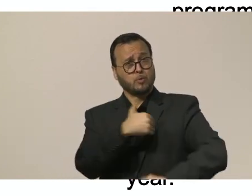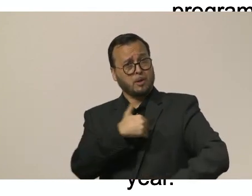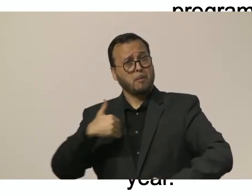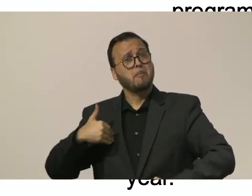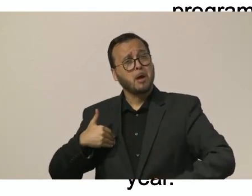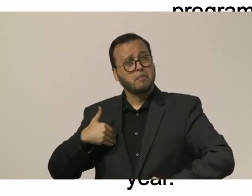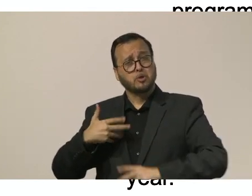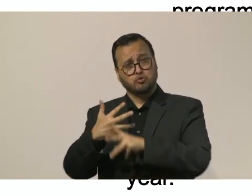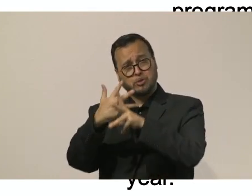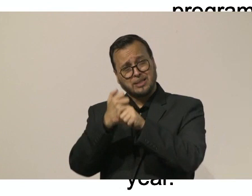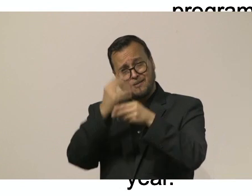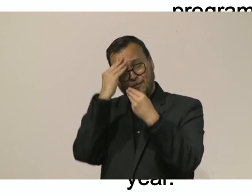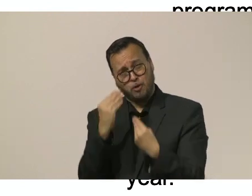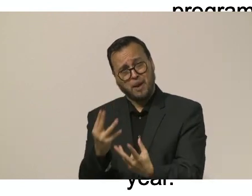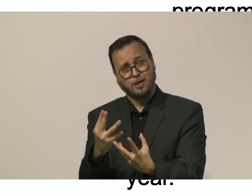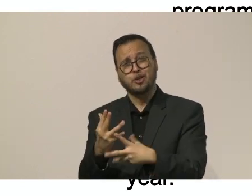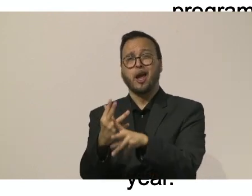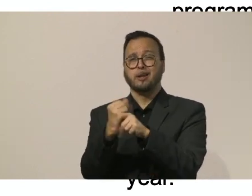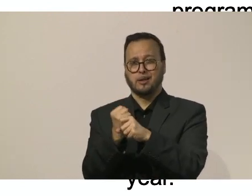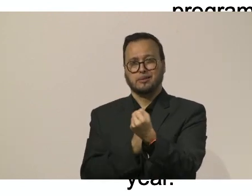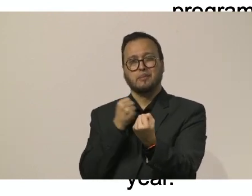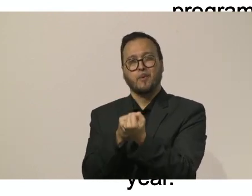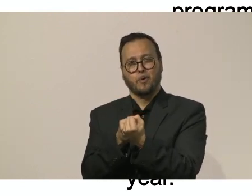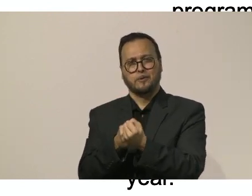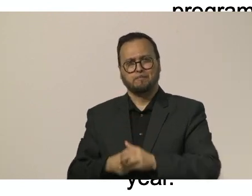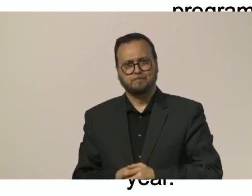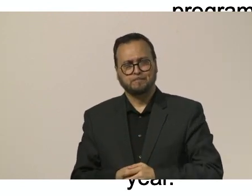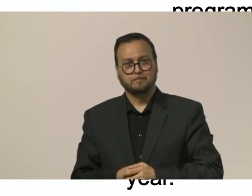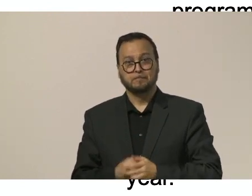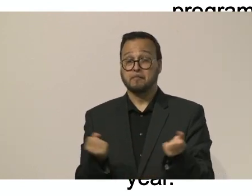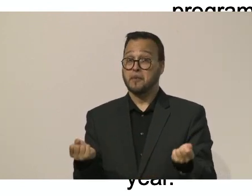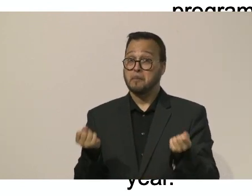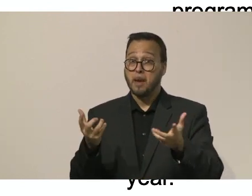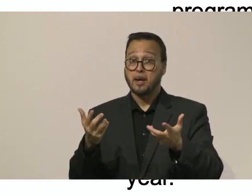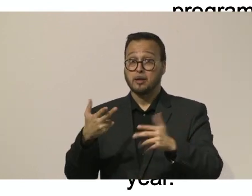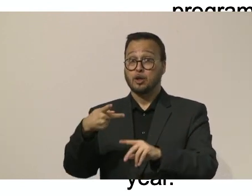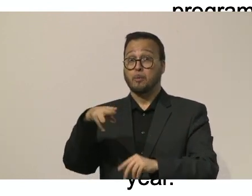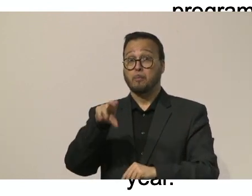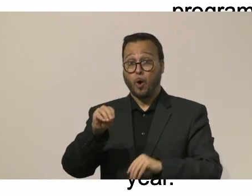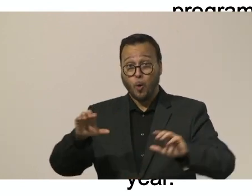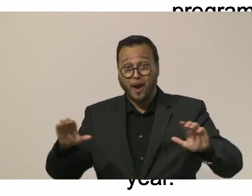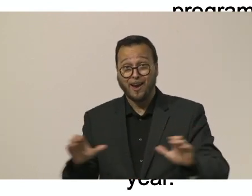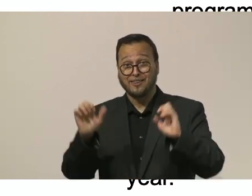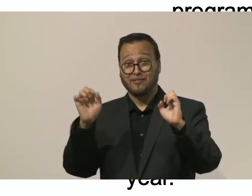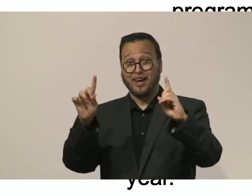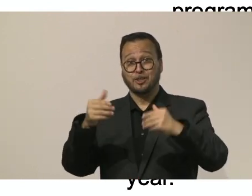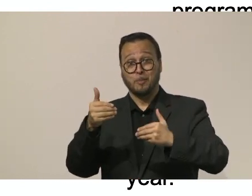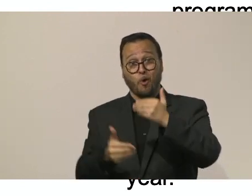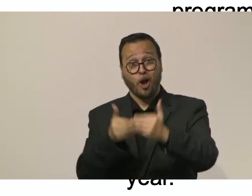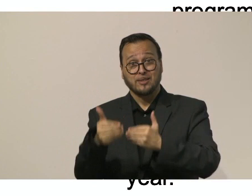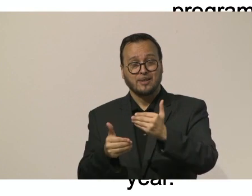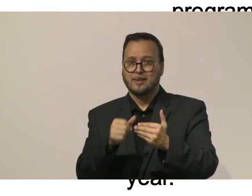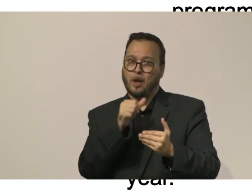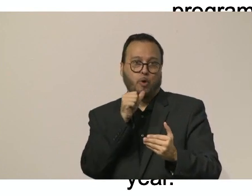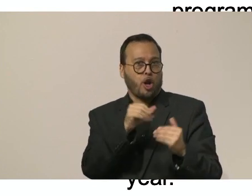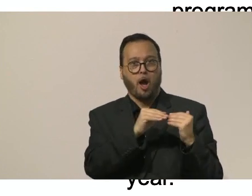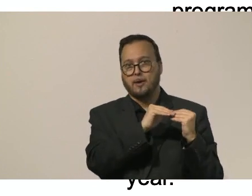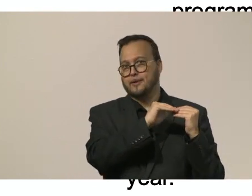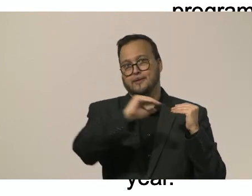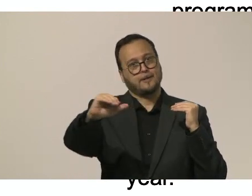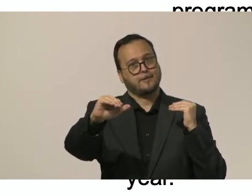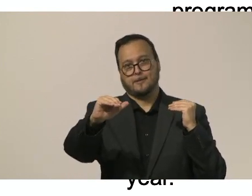are informed and supported. There are a number of proactive educative processes that were not consistently taking